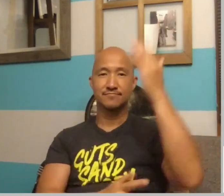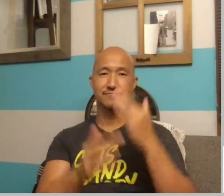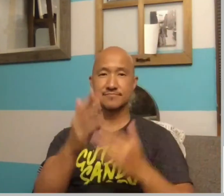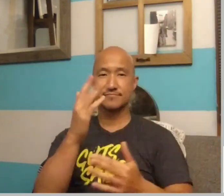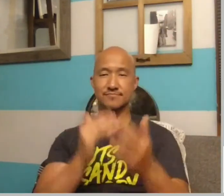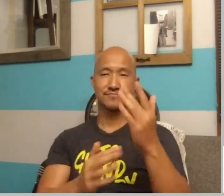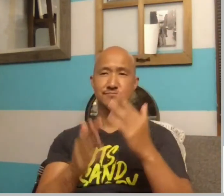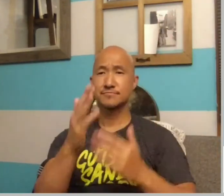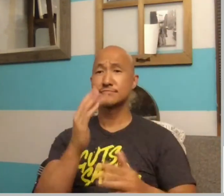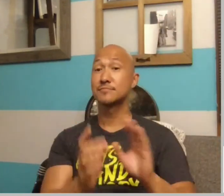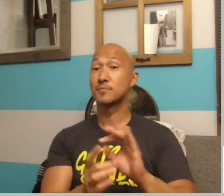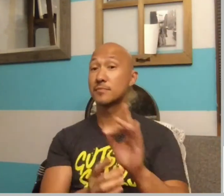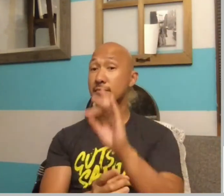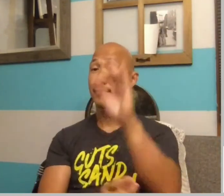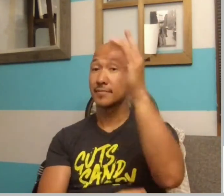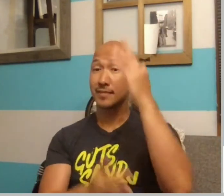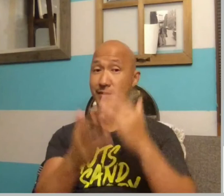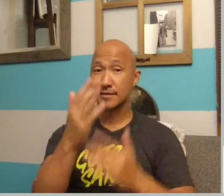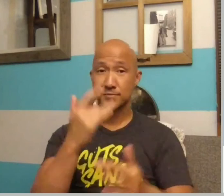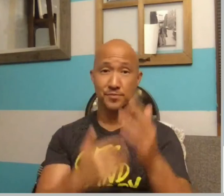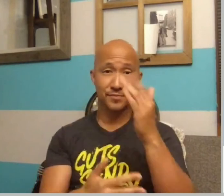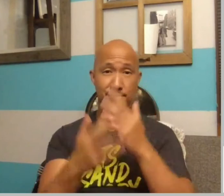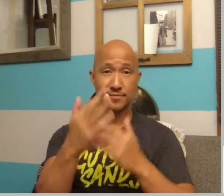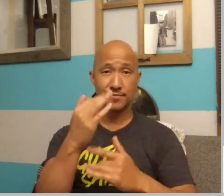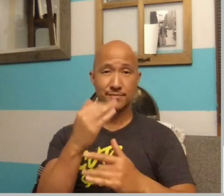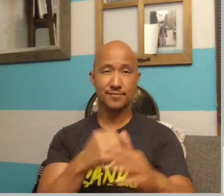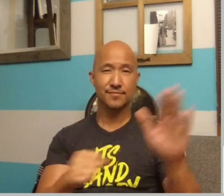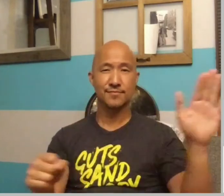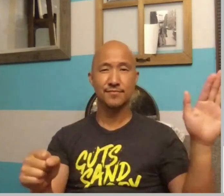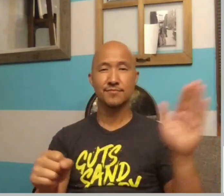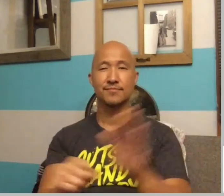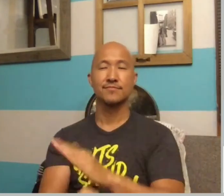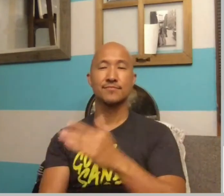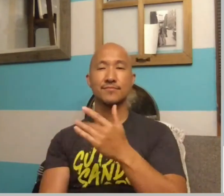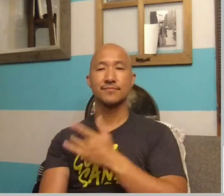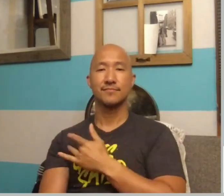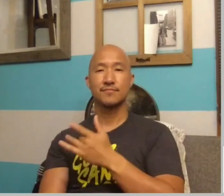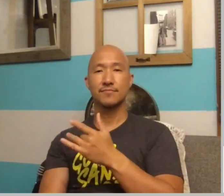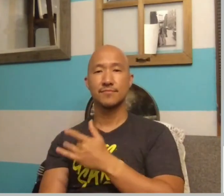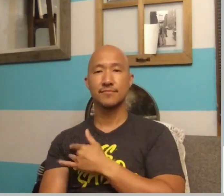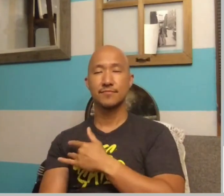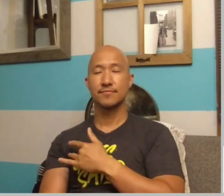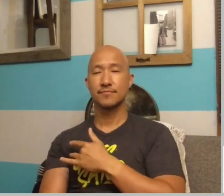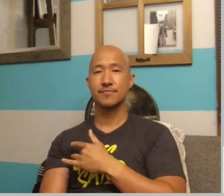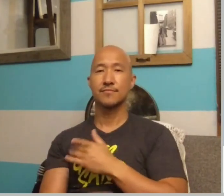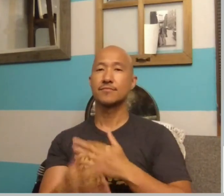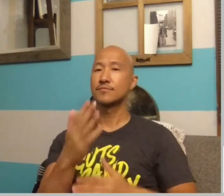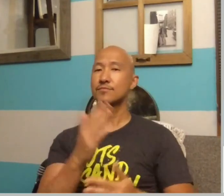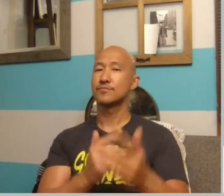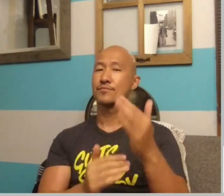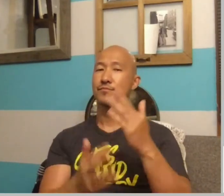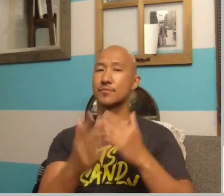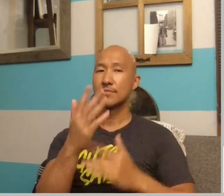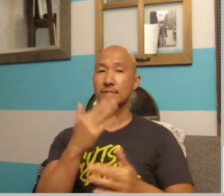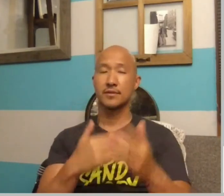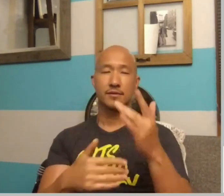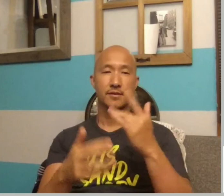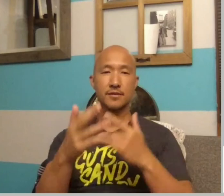glory blaze, Spirit blaze, set our hearts